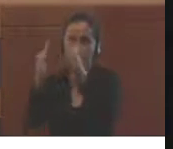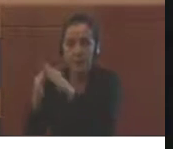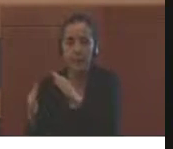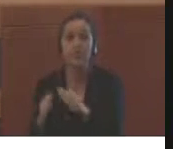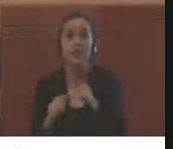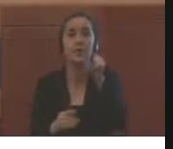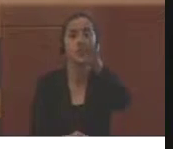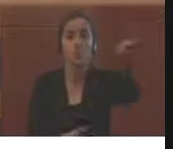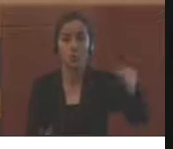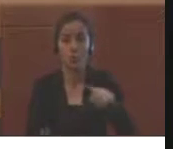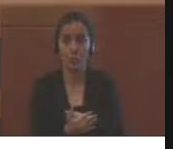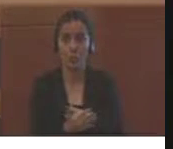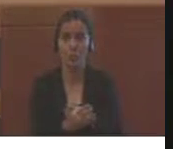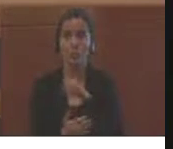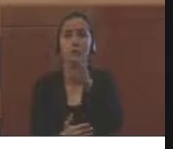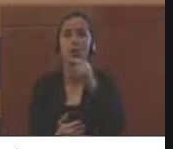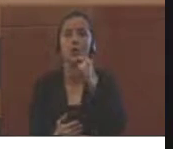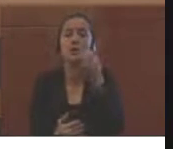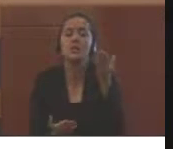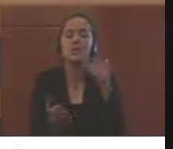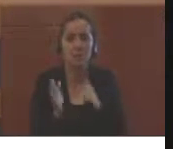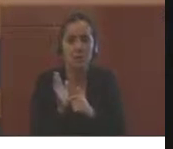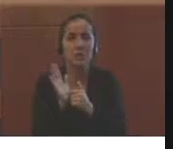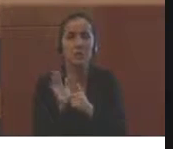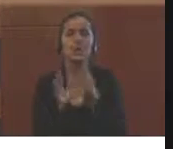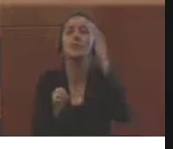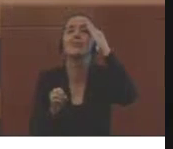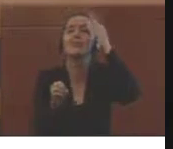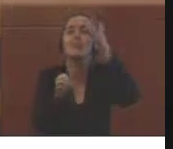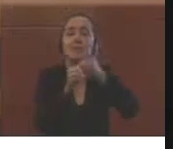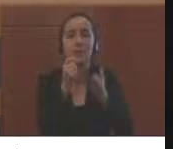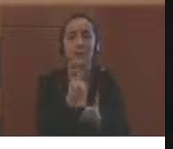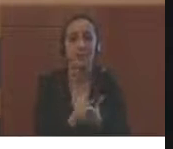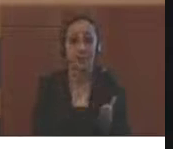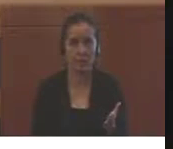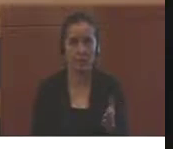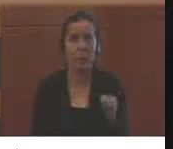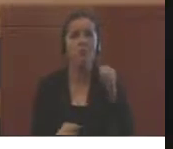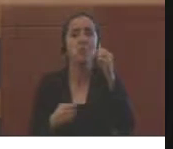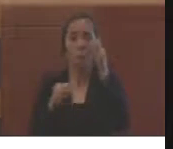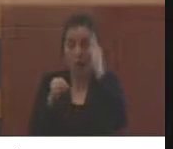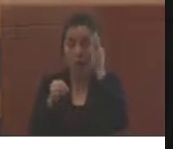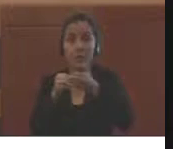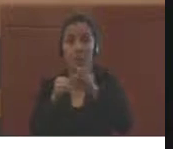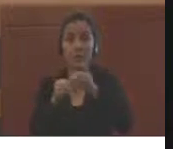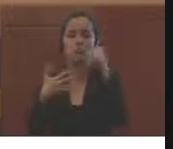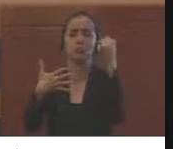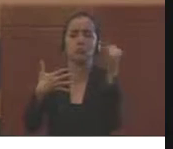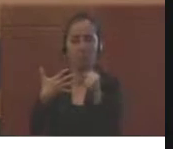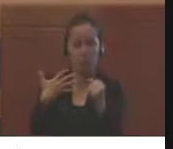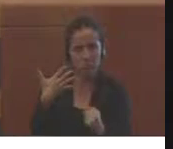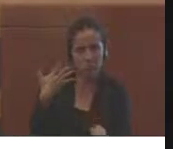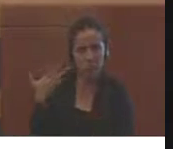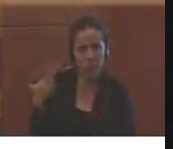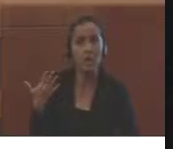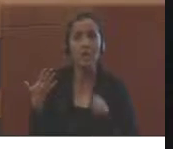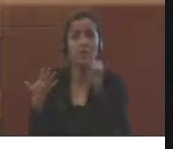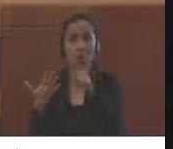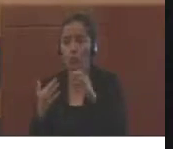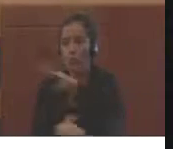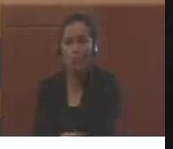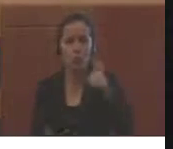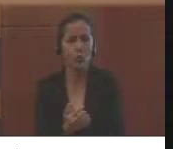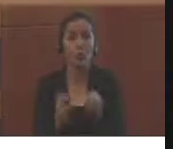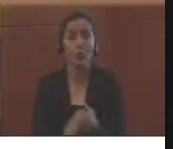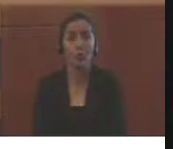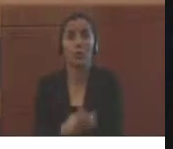Such coherence is expressed in the definition of common indicators and objectives, as well as in the efficient use of resources